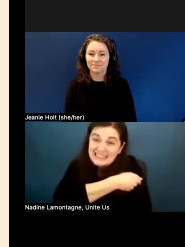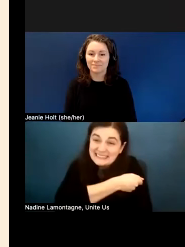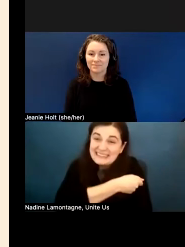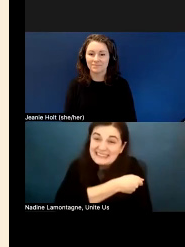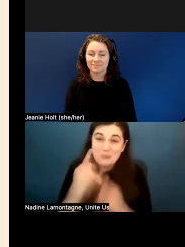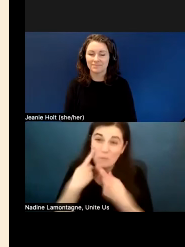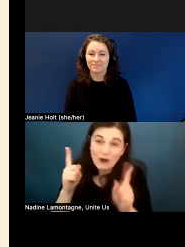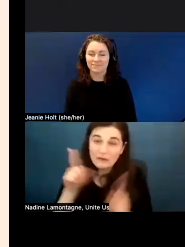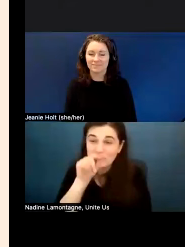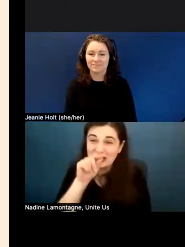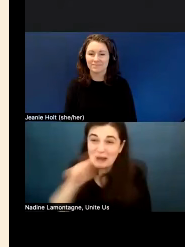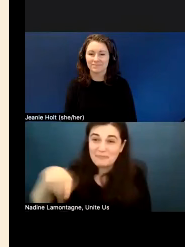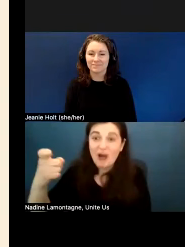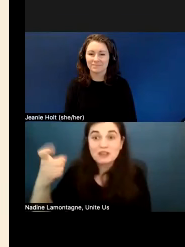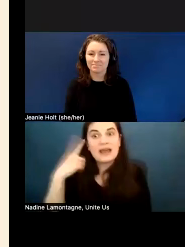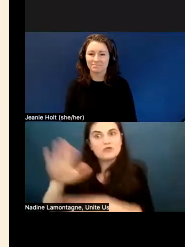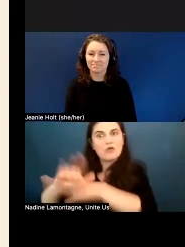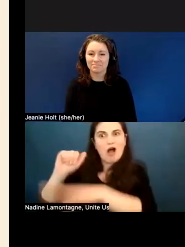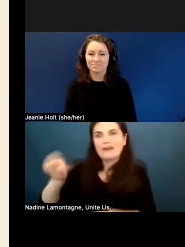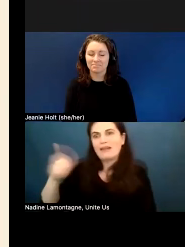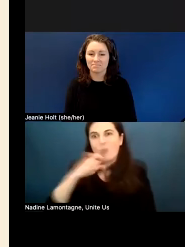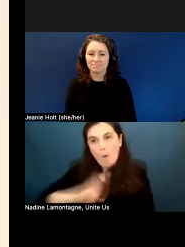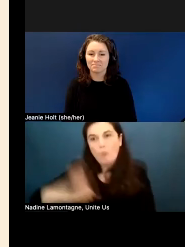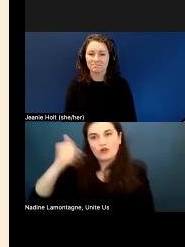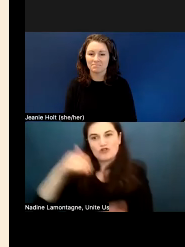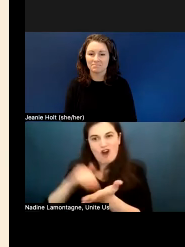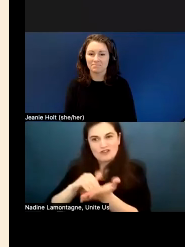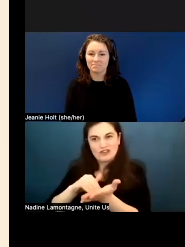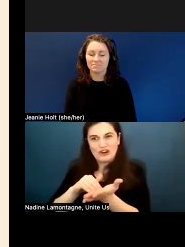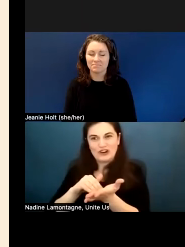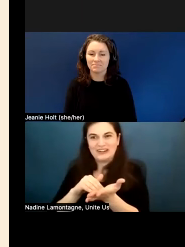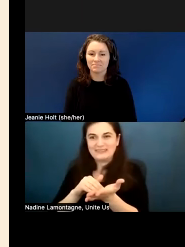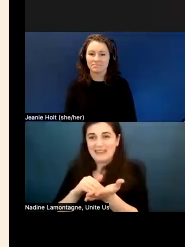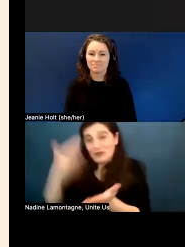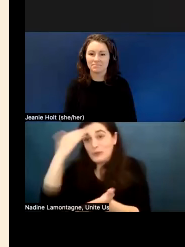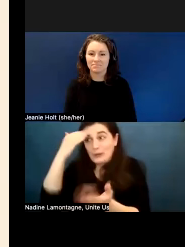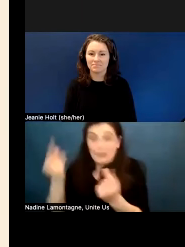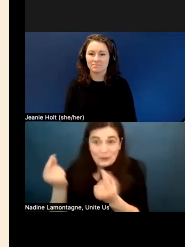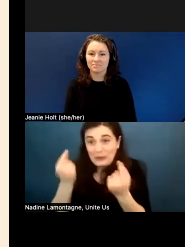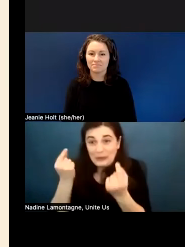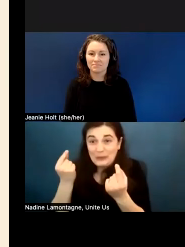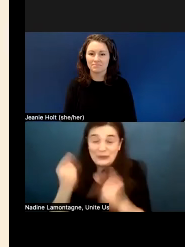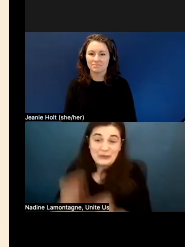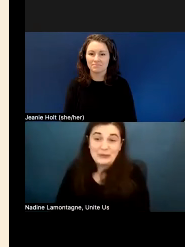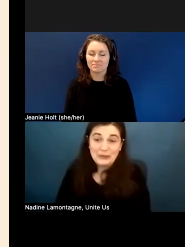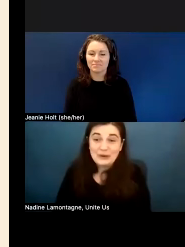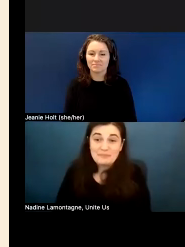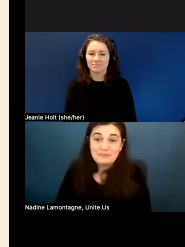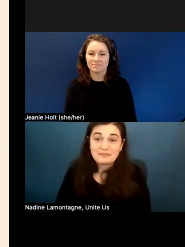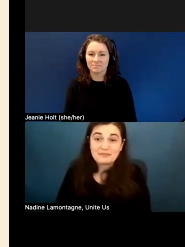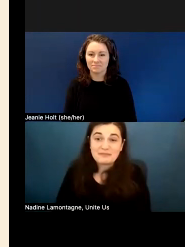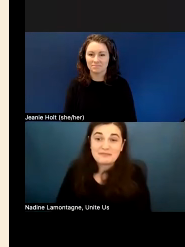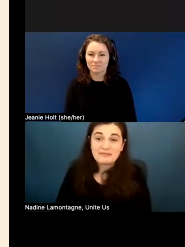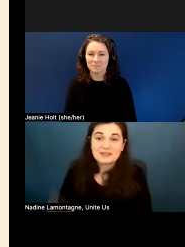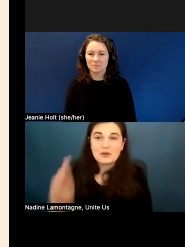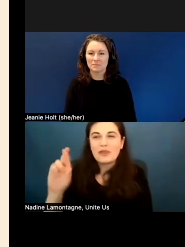had to call in an older physician to help diagnose that dew on the rose rash that he got, which is a lot more romantic than it